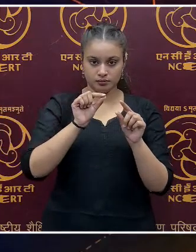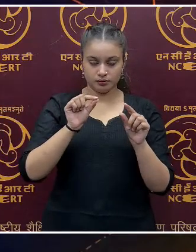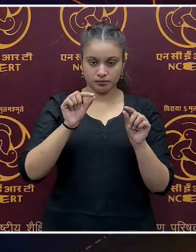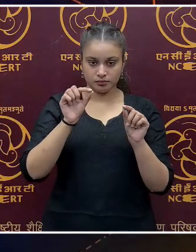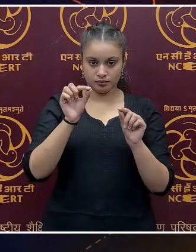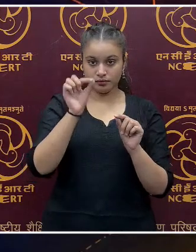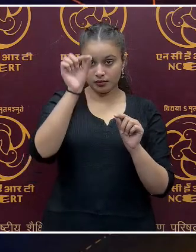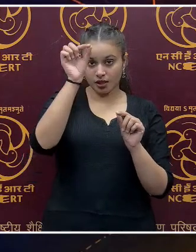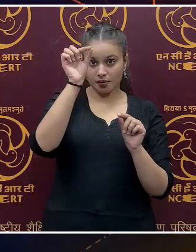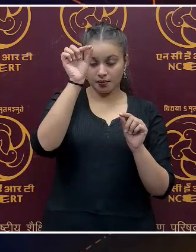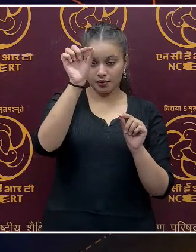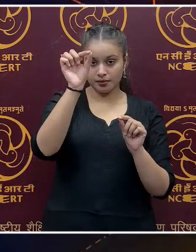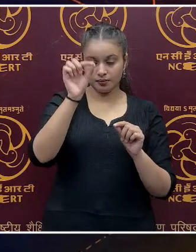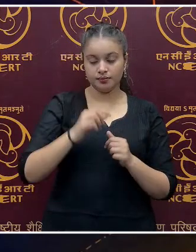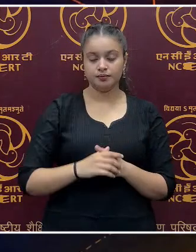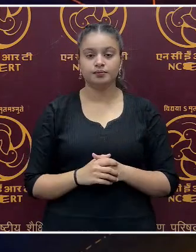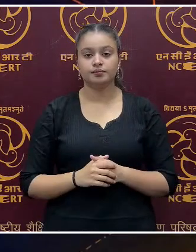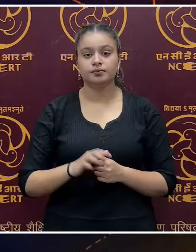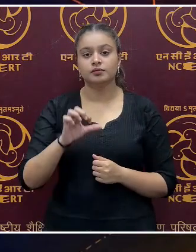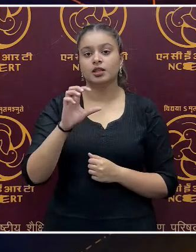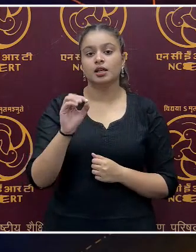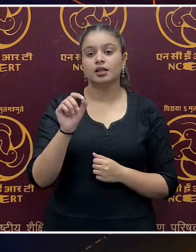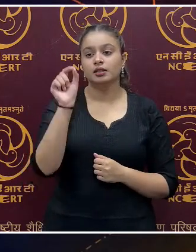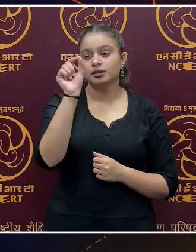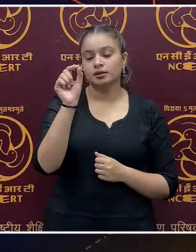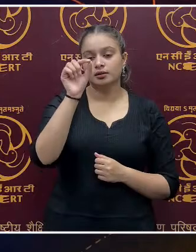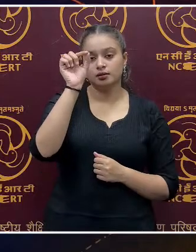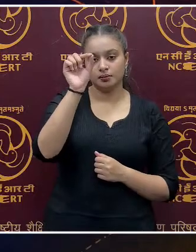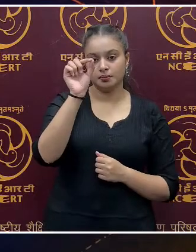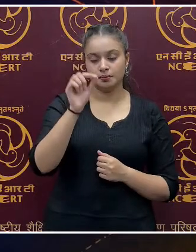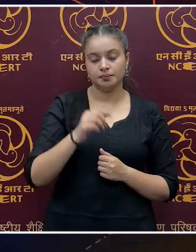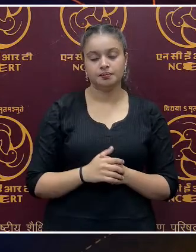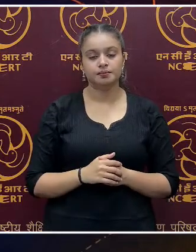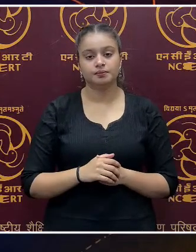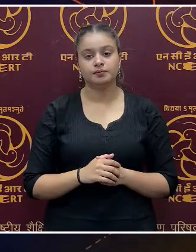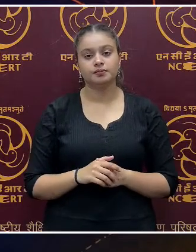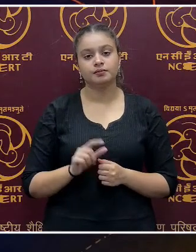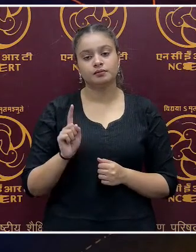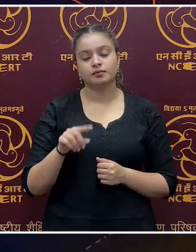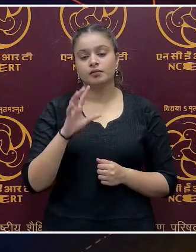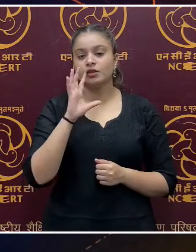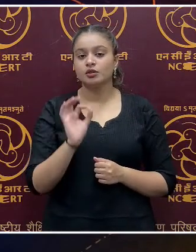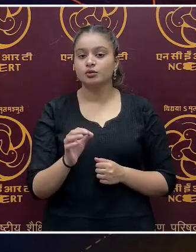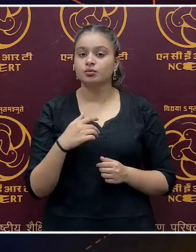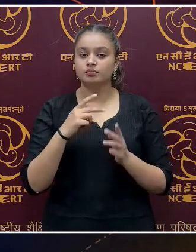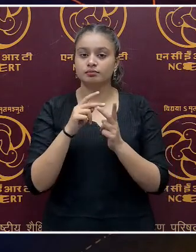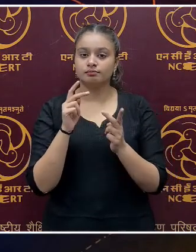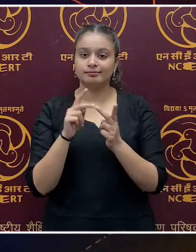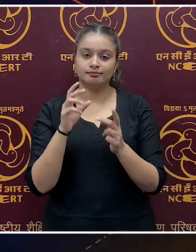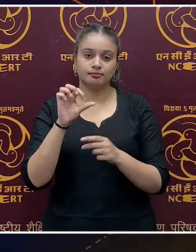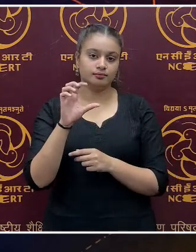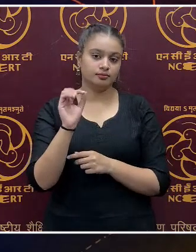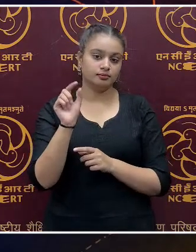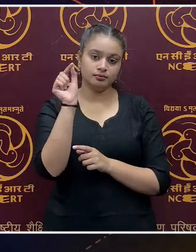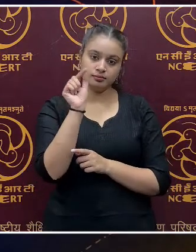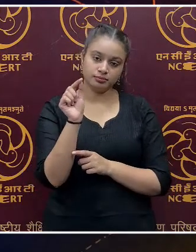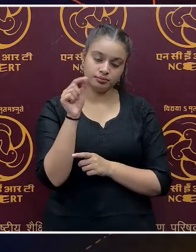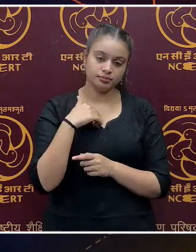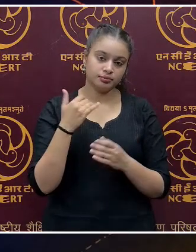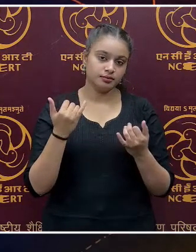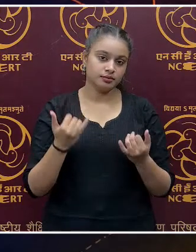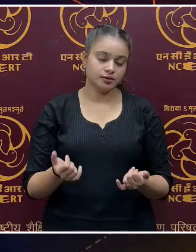arm up to the 90 degrees. So this is exactly the 90 degrees. Now I